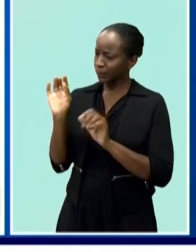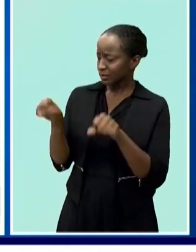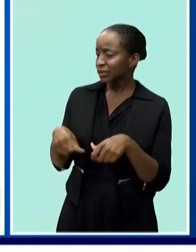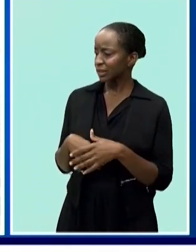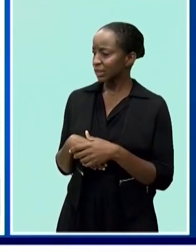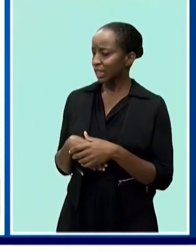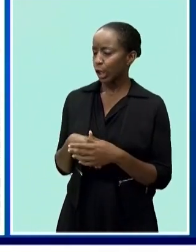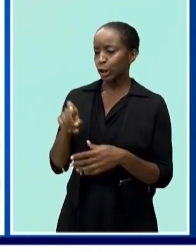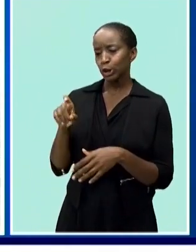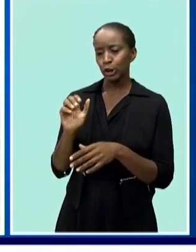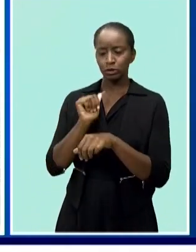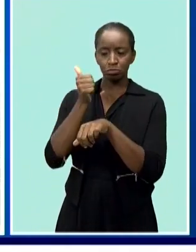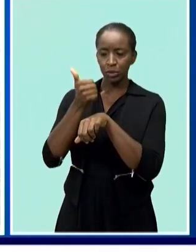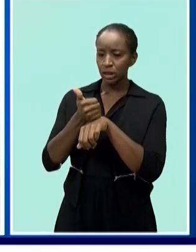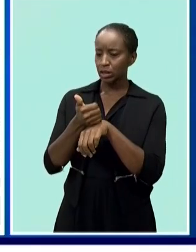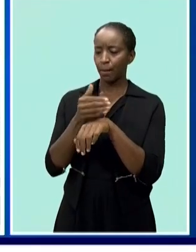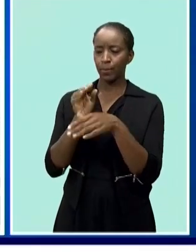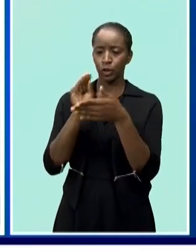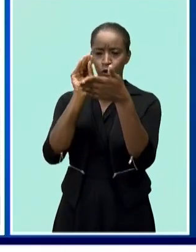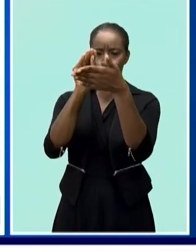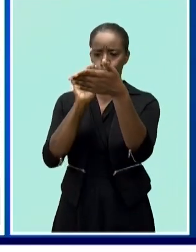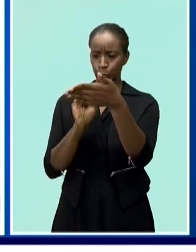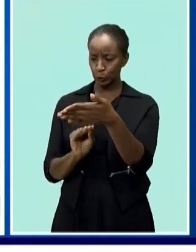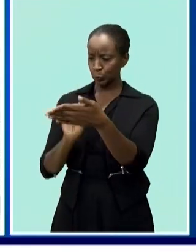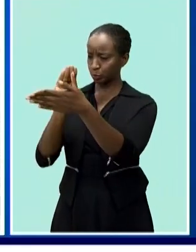kind of database, not only for